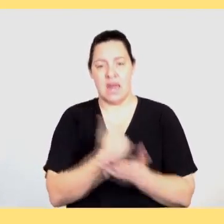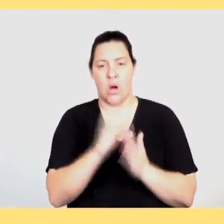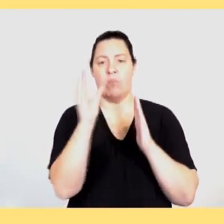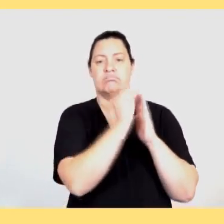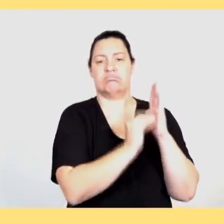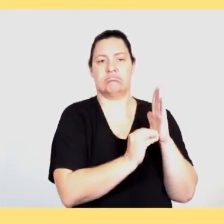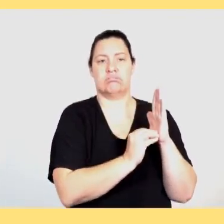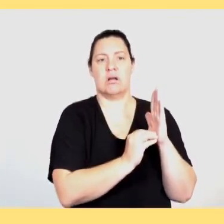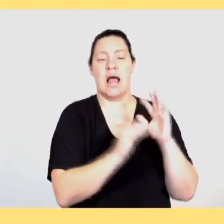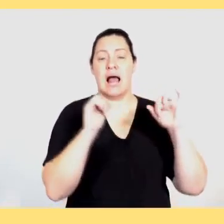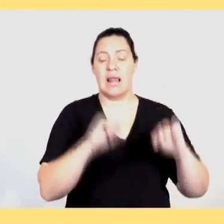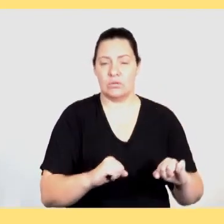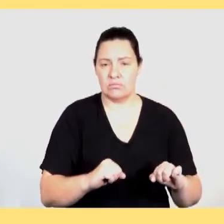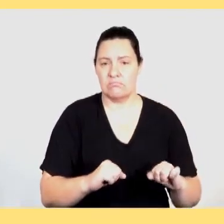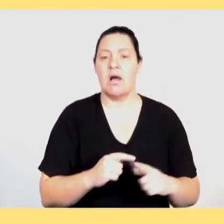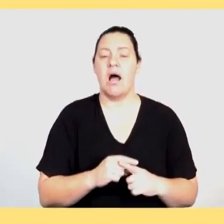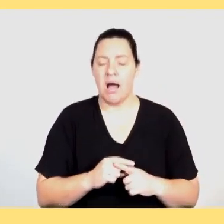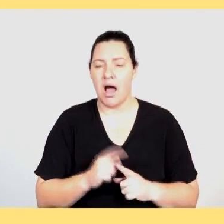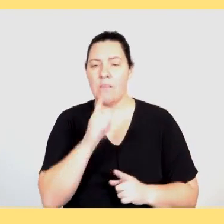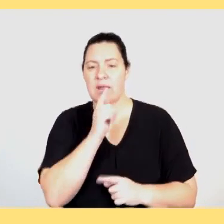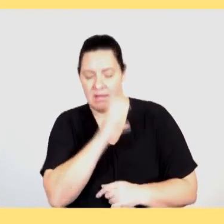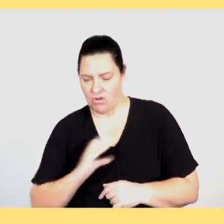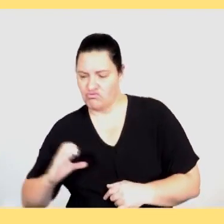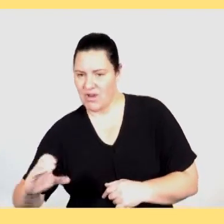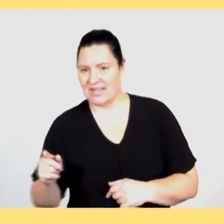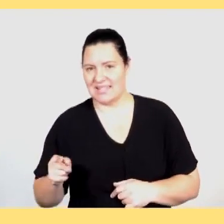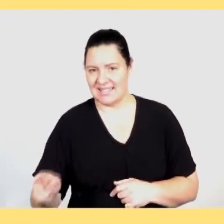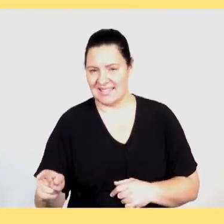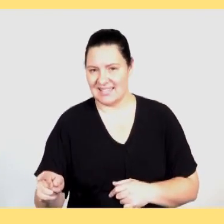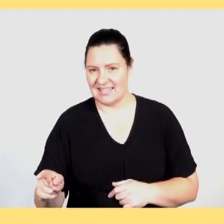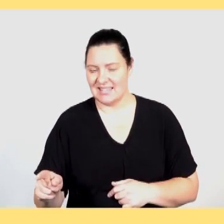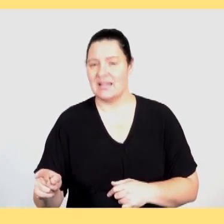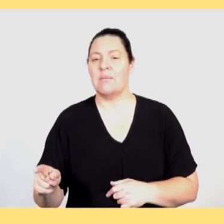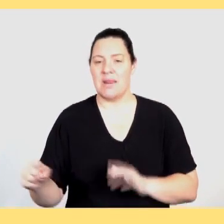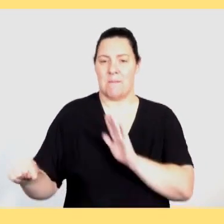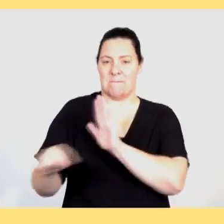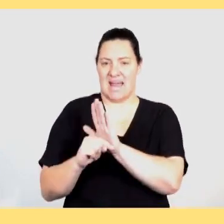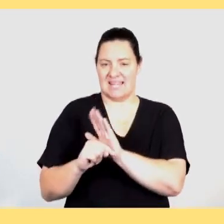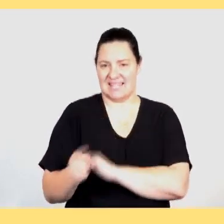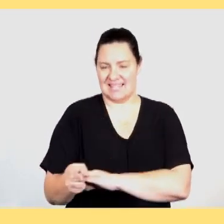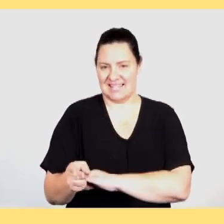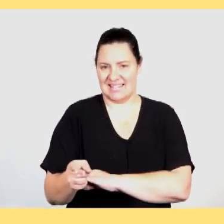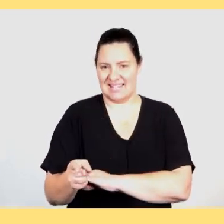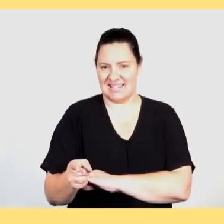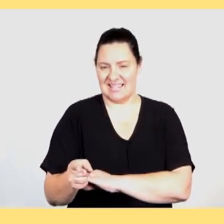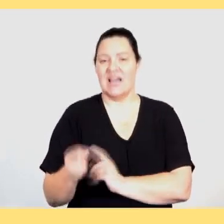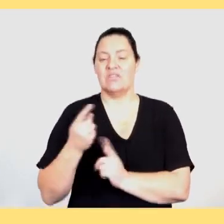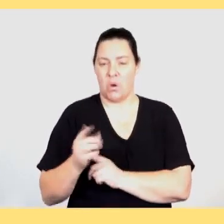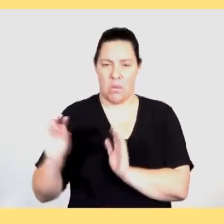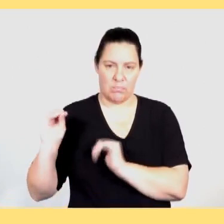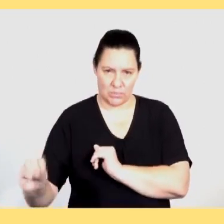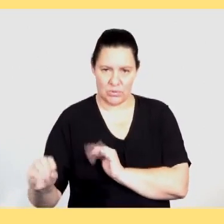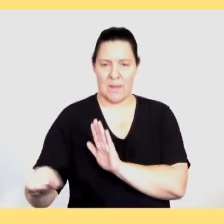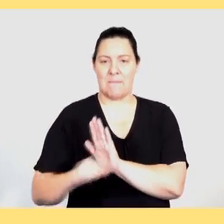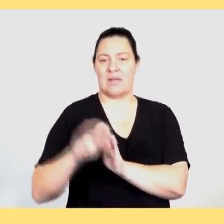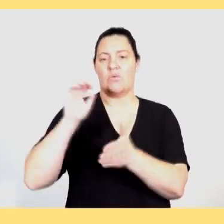now recording your allowances, you come to the credit side, which is a minus. So you come to the credit side,